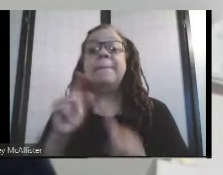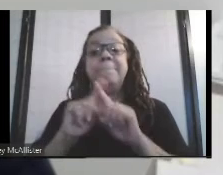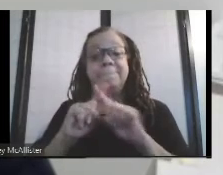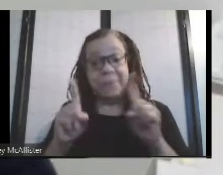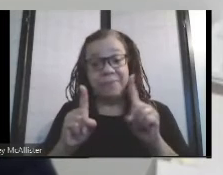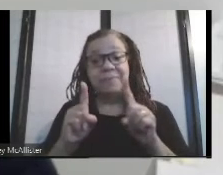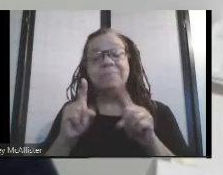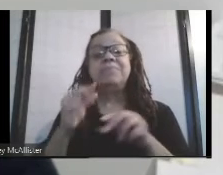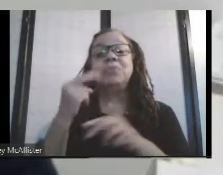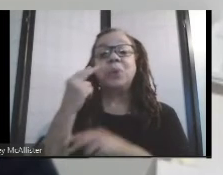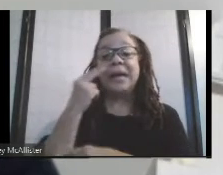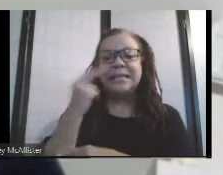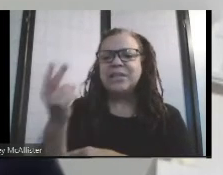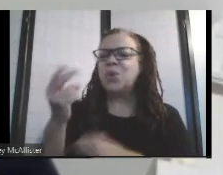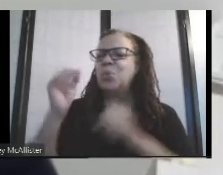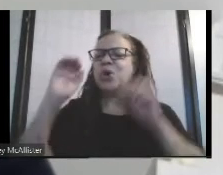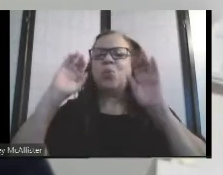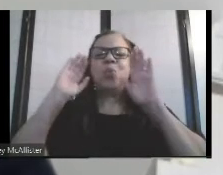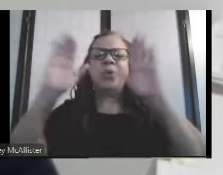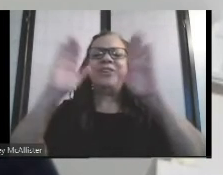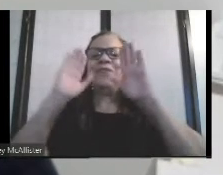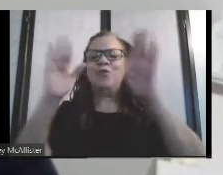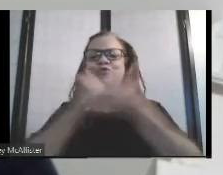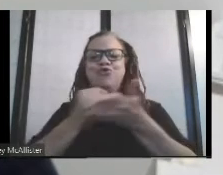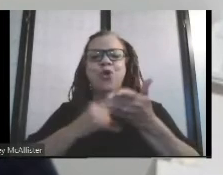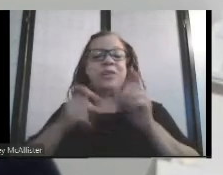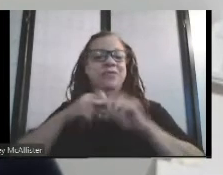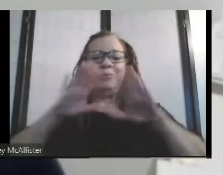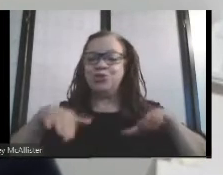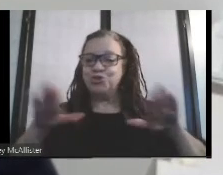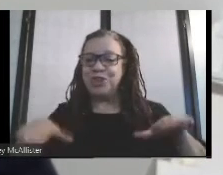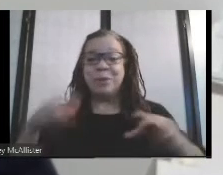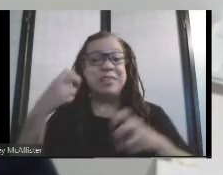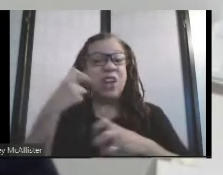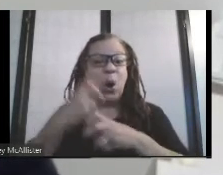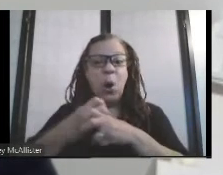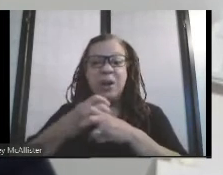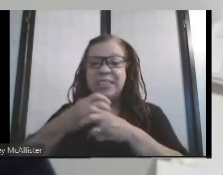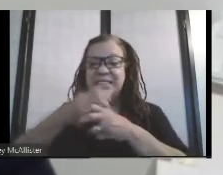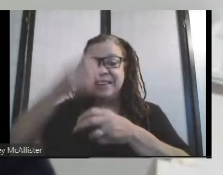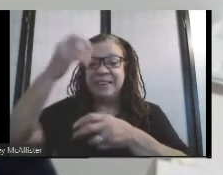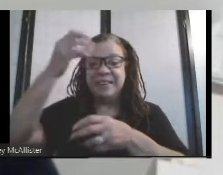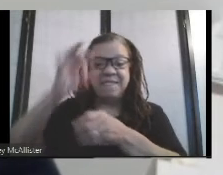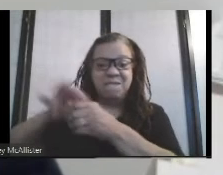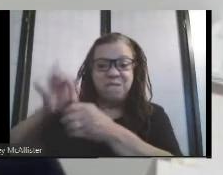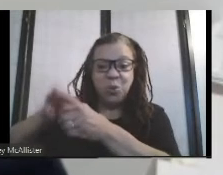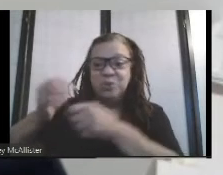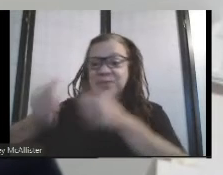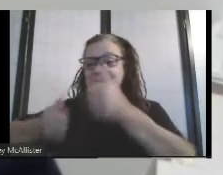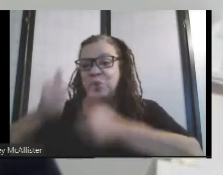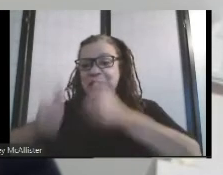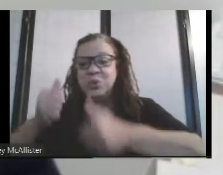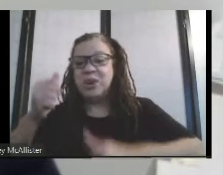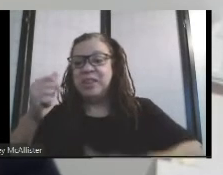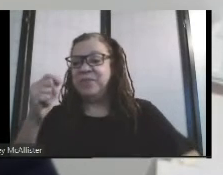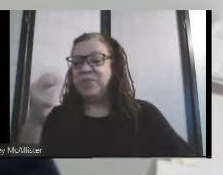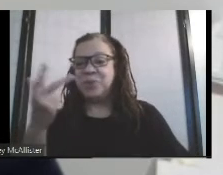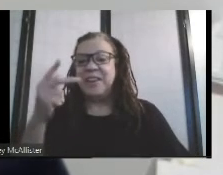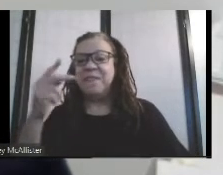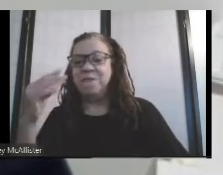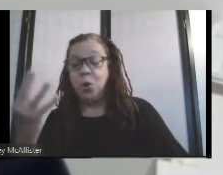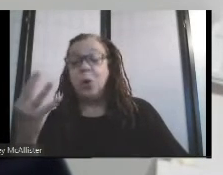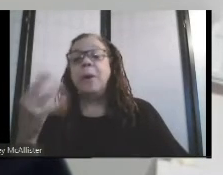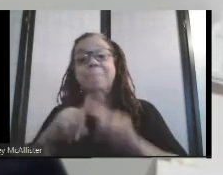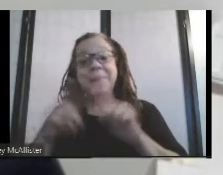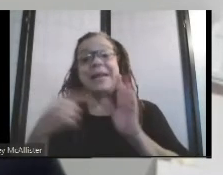ones that I did look at were superb, were excellent. So it was really hard to, you know, to just pick 3 or 4,